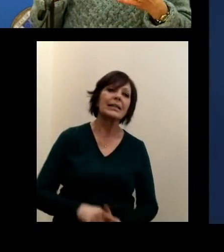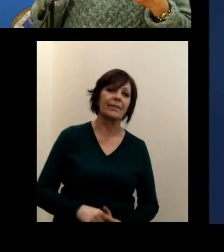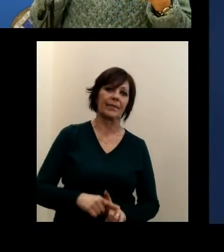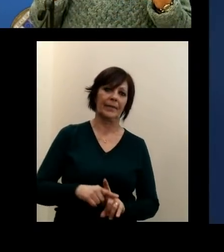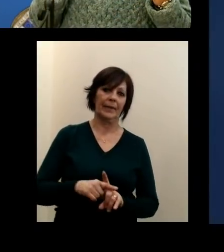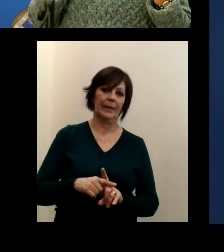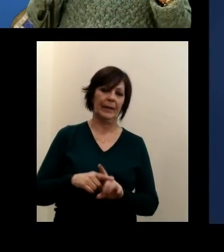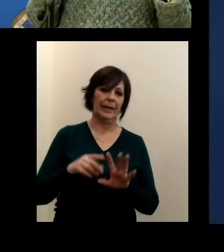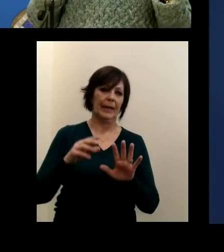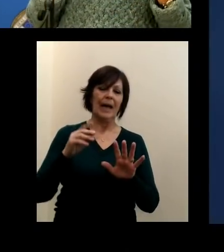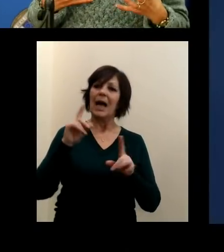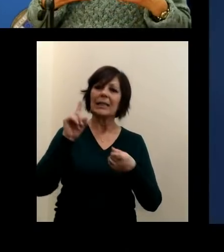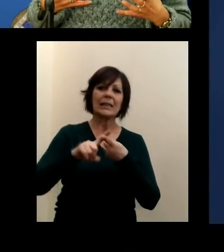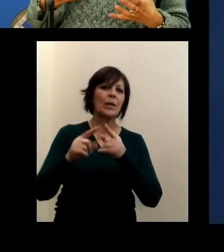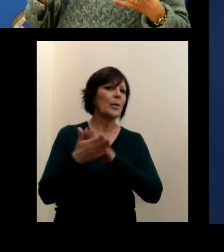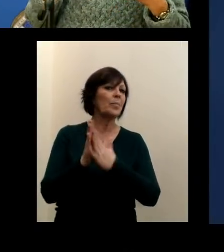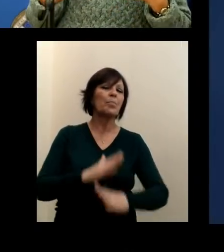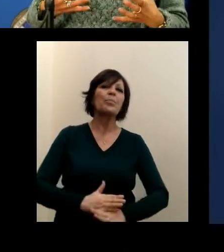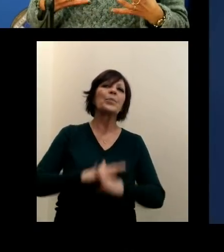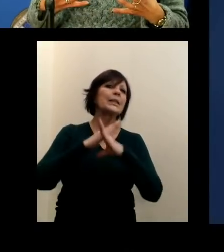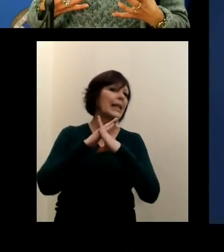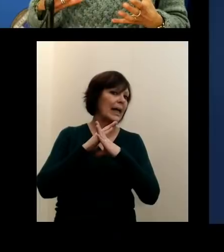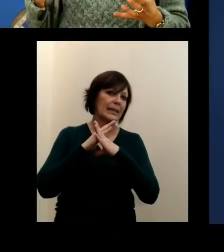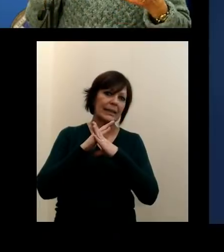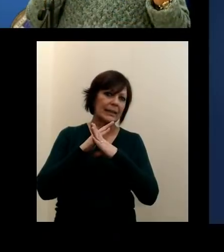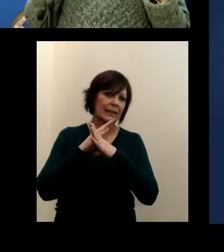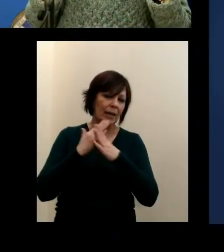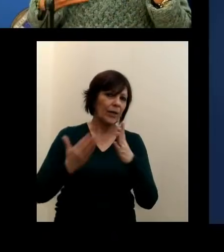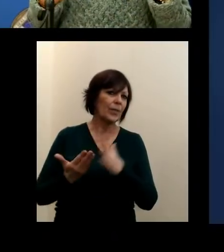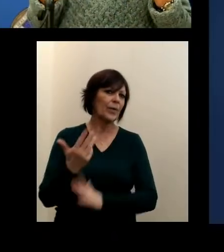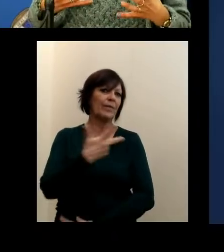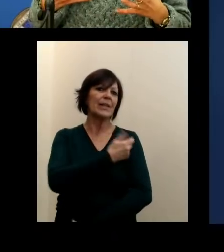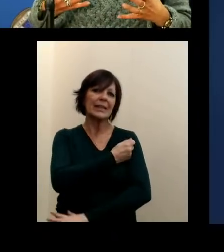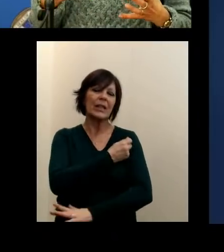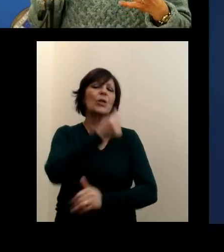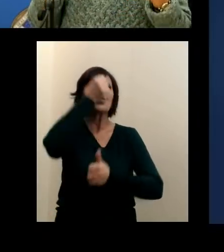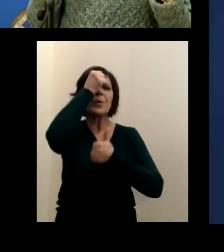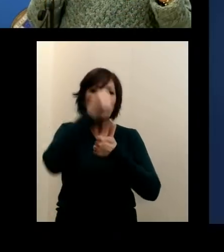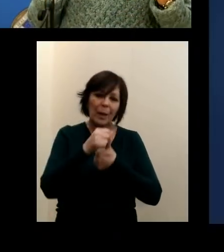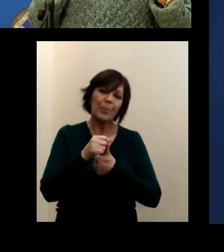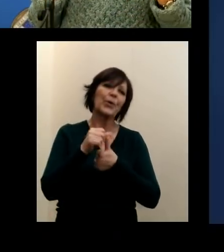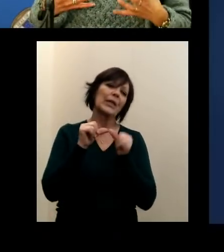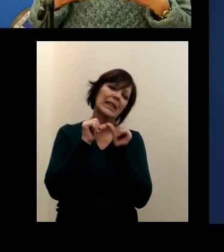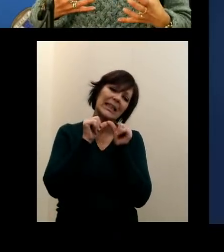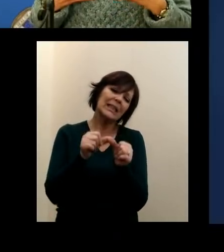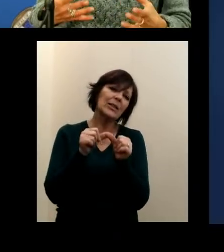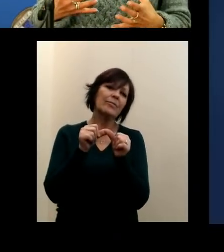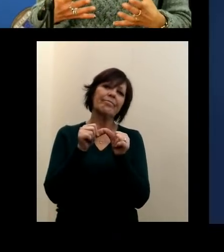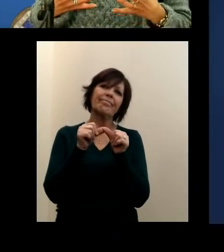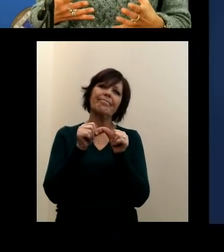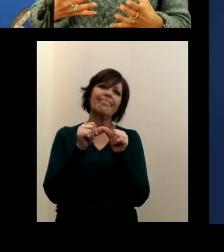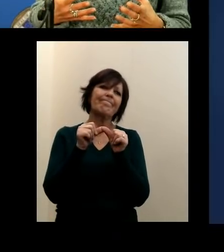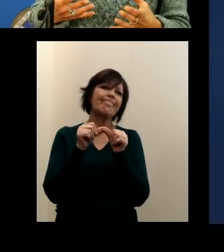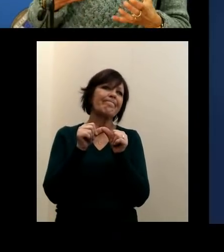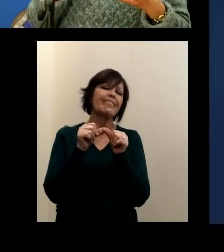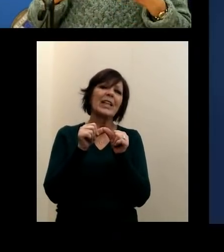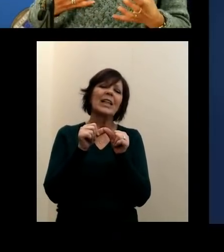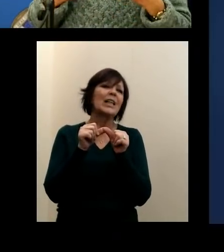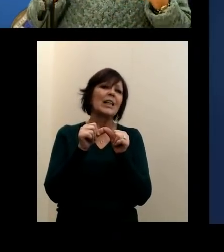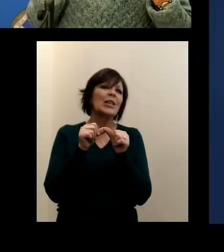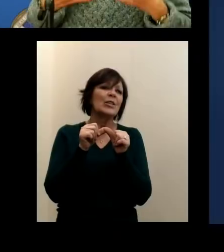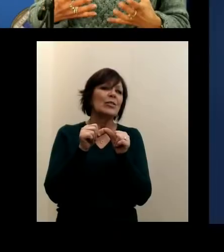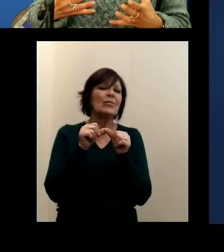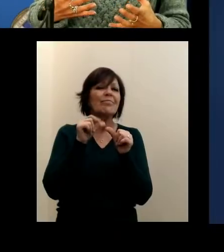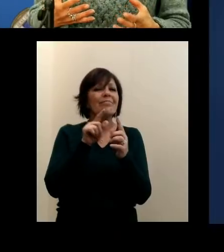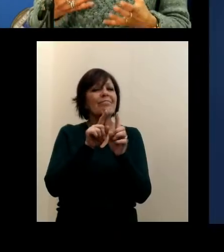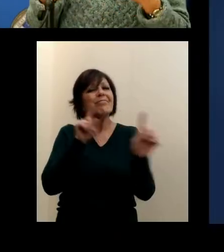protected from COVID-19 through a vaccine, let's remember to use our energy to